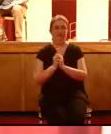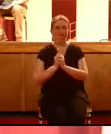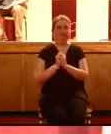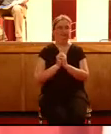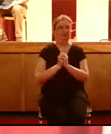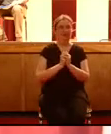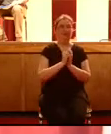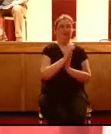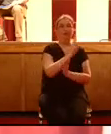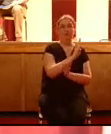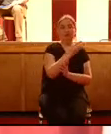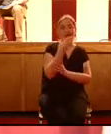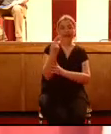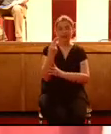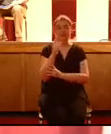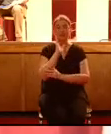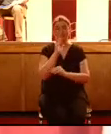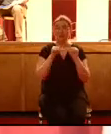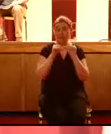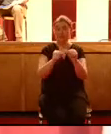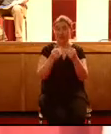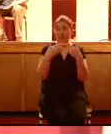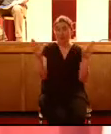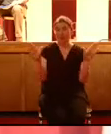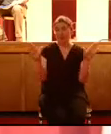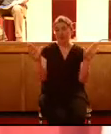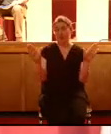would remain open. I've been very clear.